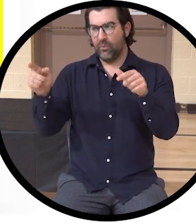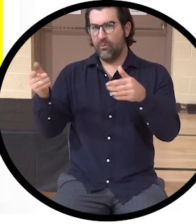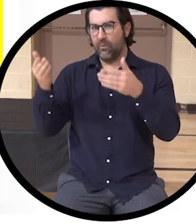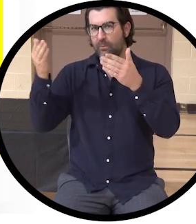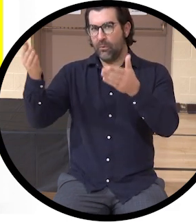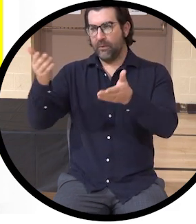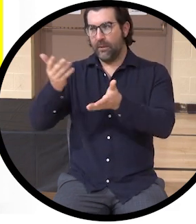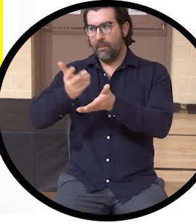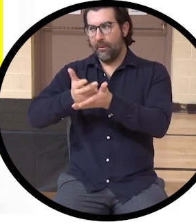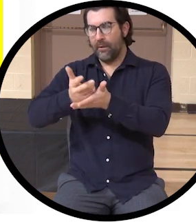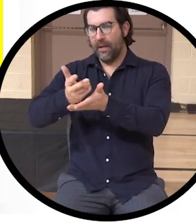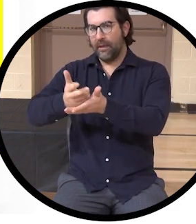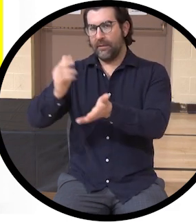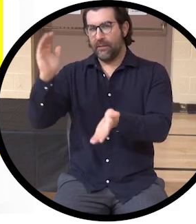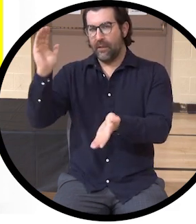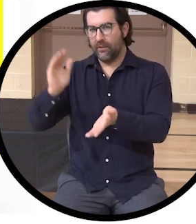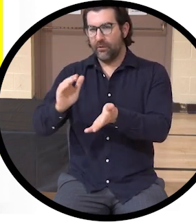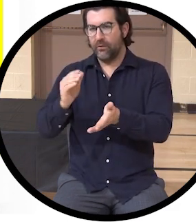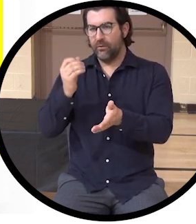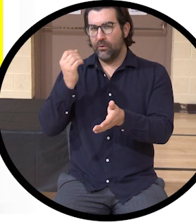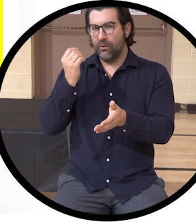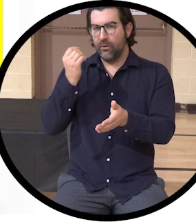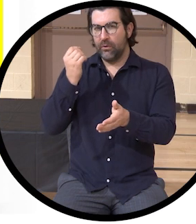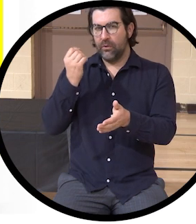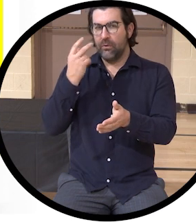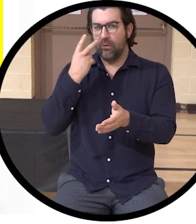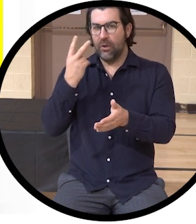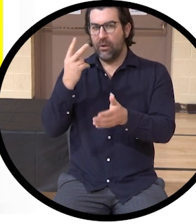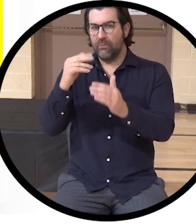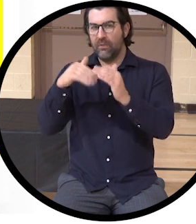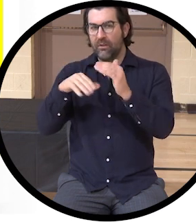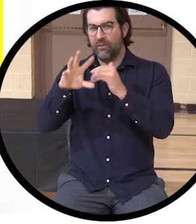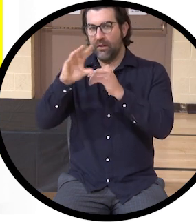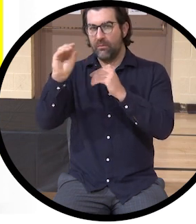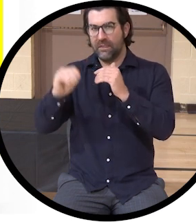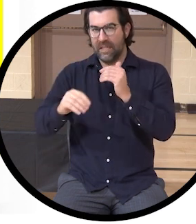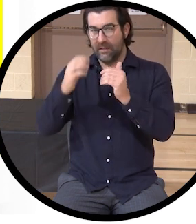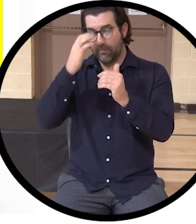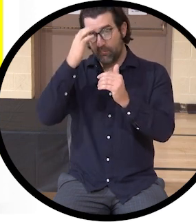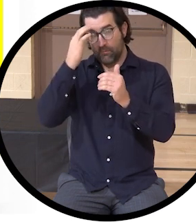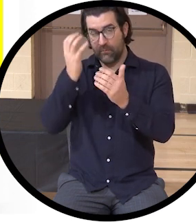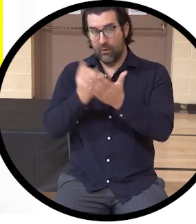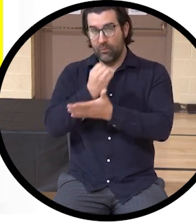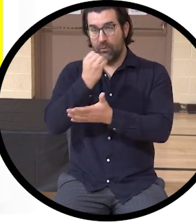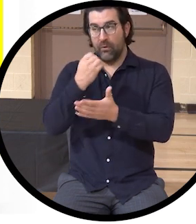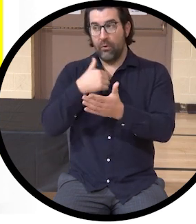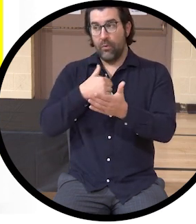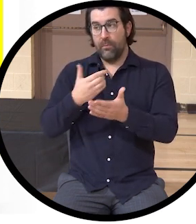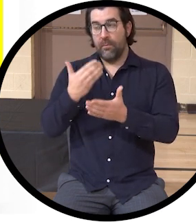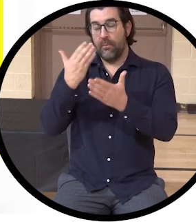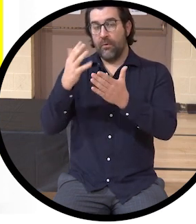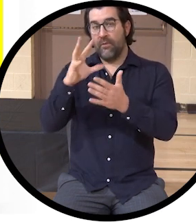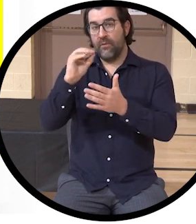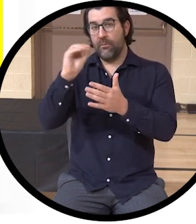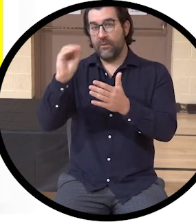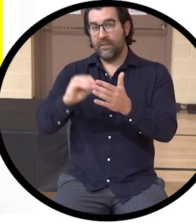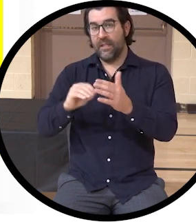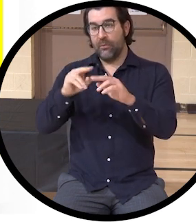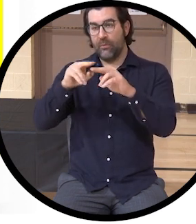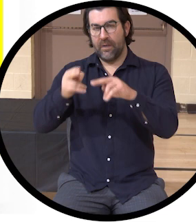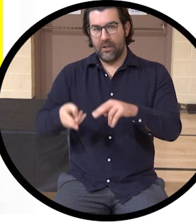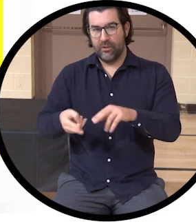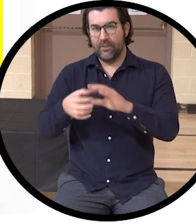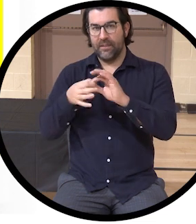parking consolidation. We did see just under 50% utilization rate. So we are proposing 50% reduction in